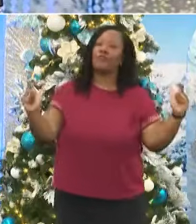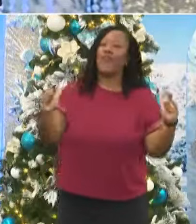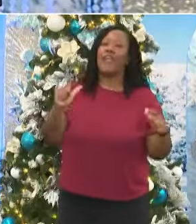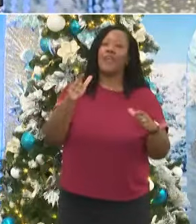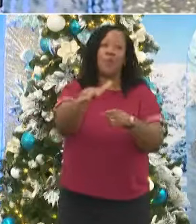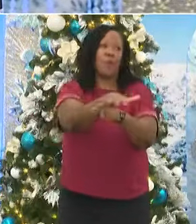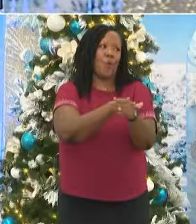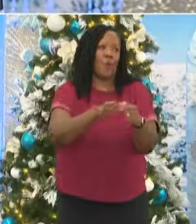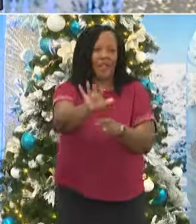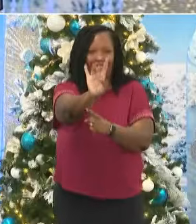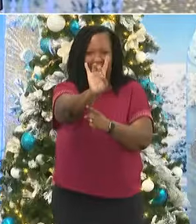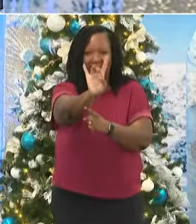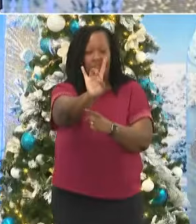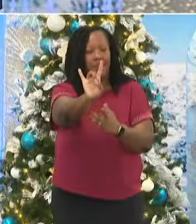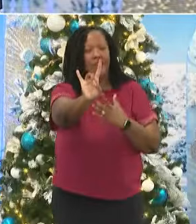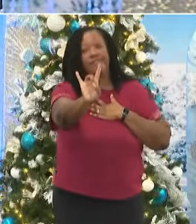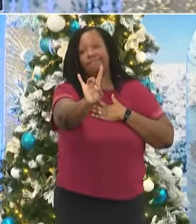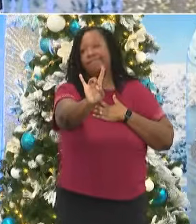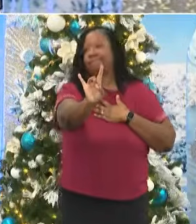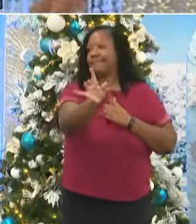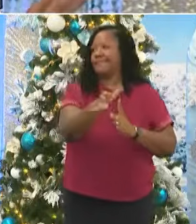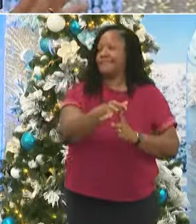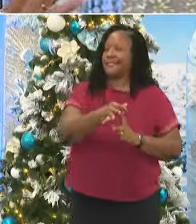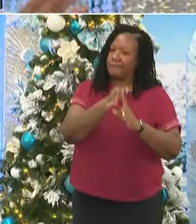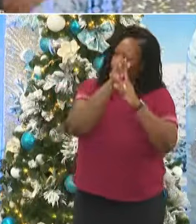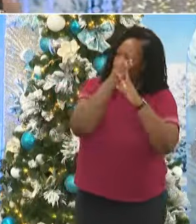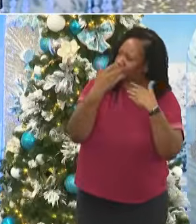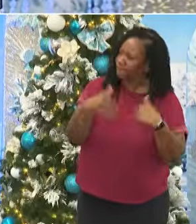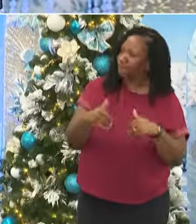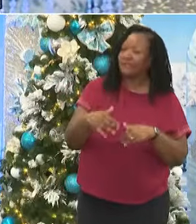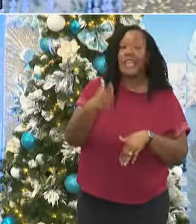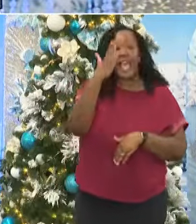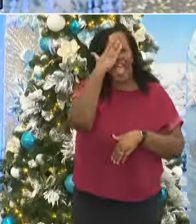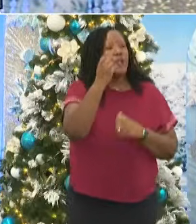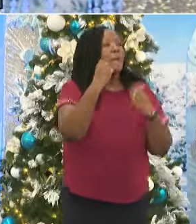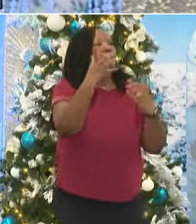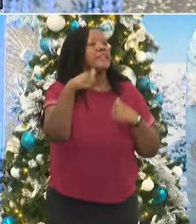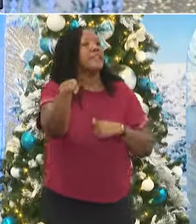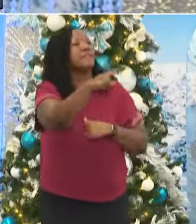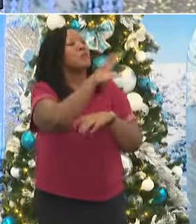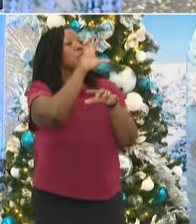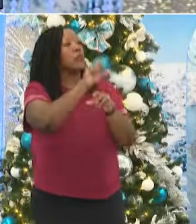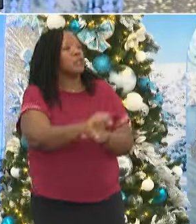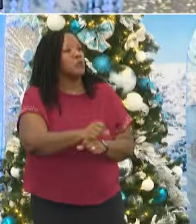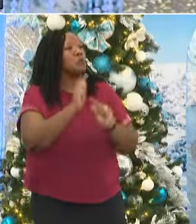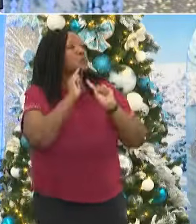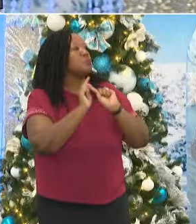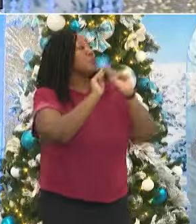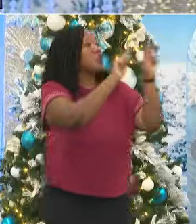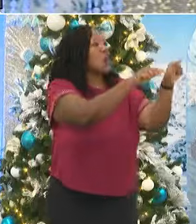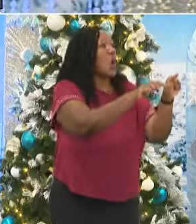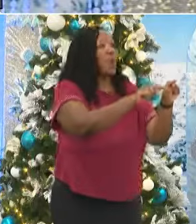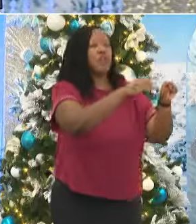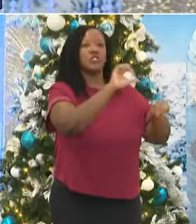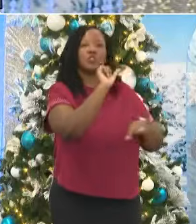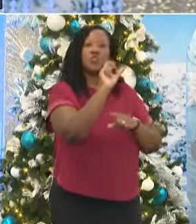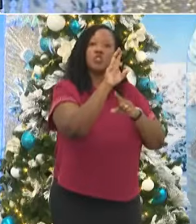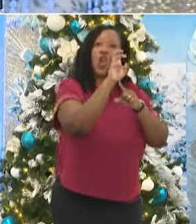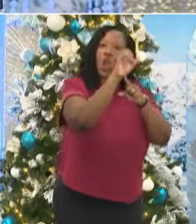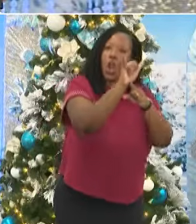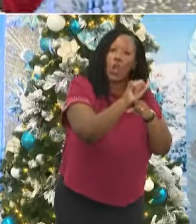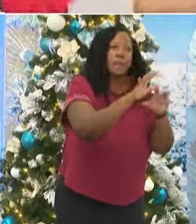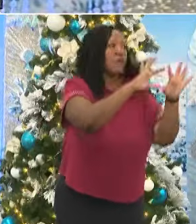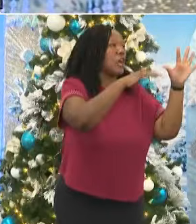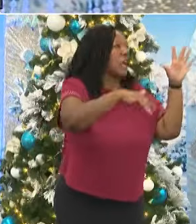8 makes it even more special. I know many of you are used to us going to Stadium Armory, but we know we have